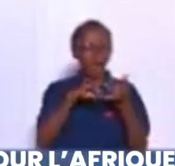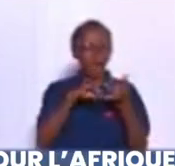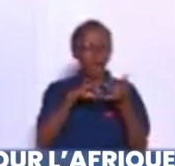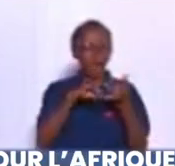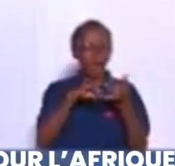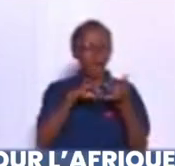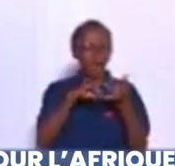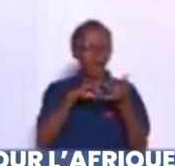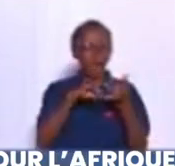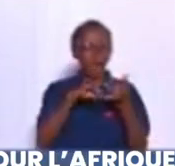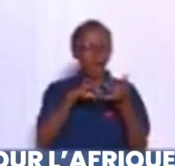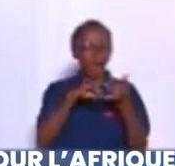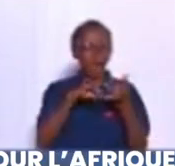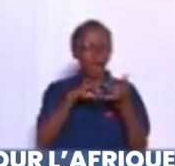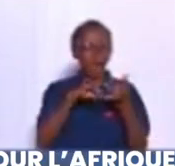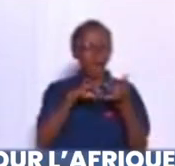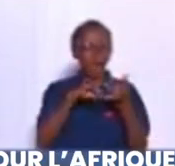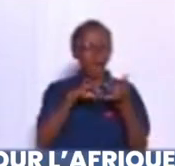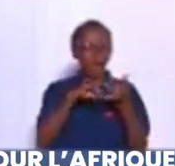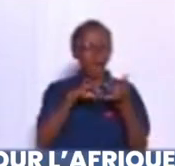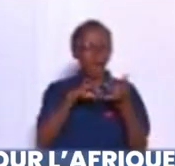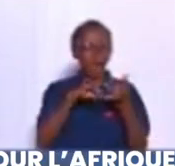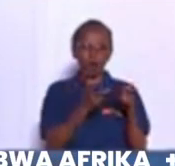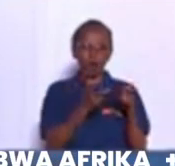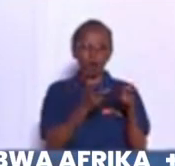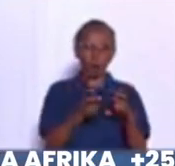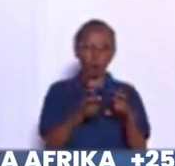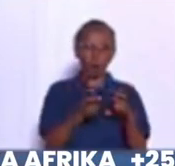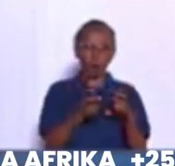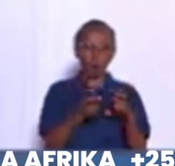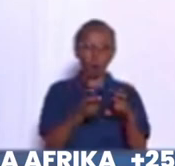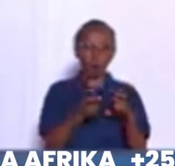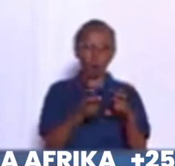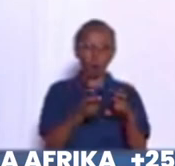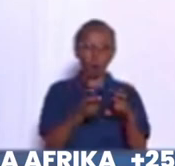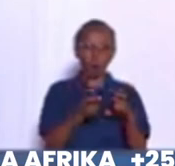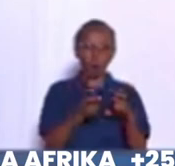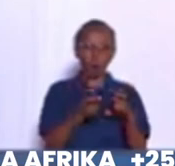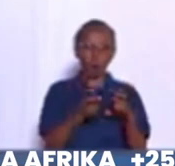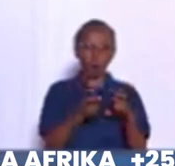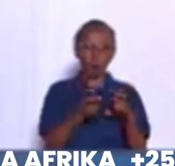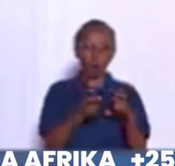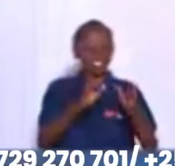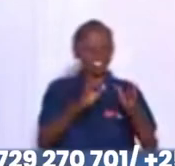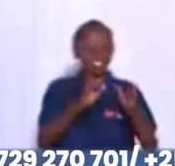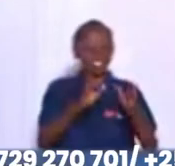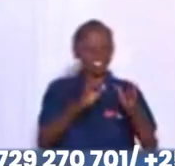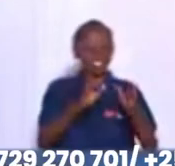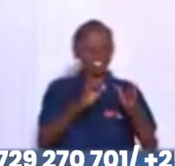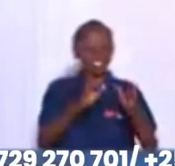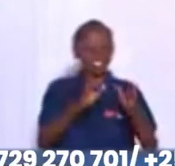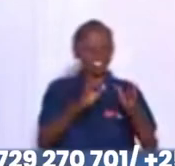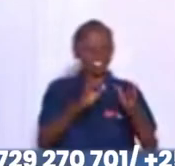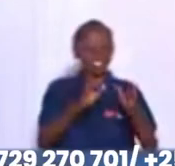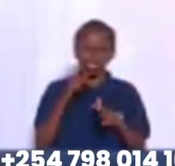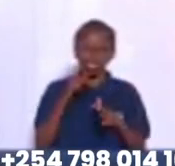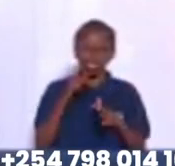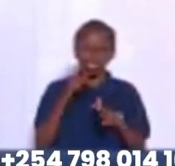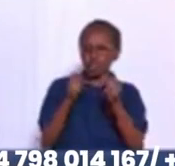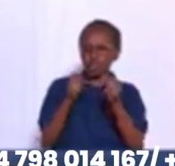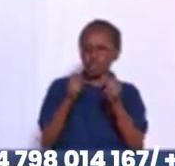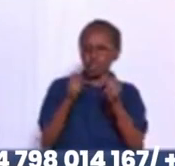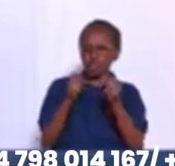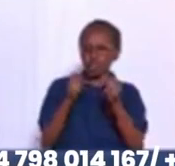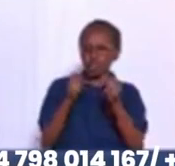are controlled by so-called present society. As I said, social media and